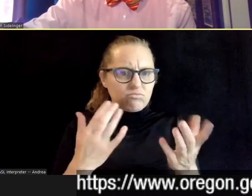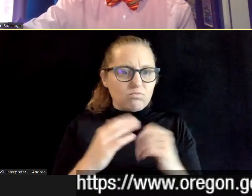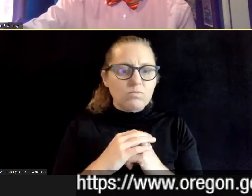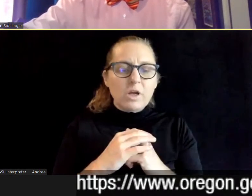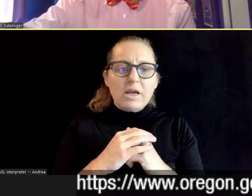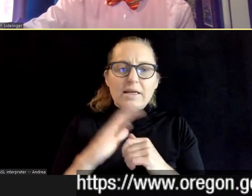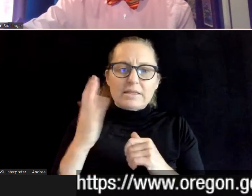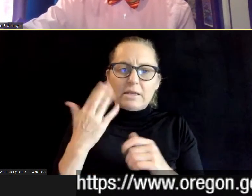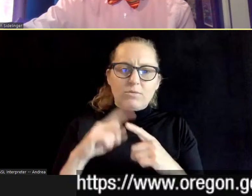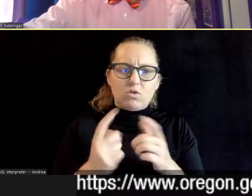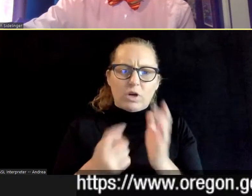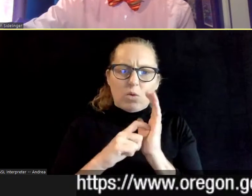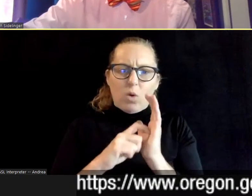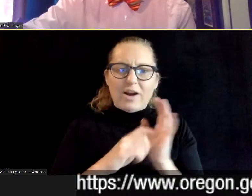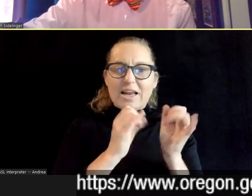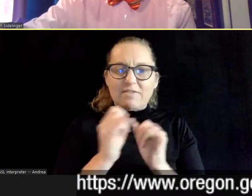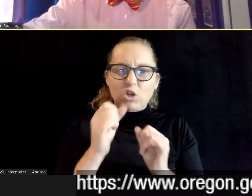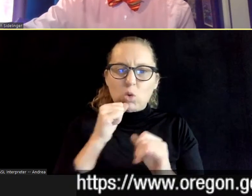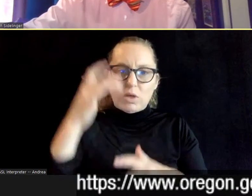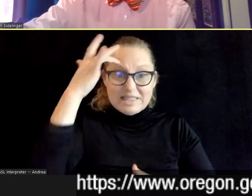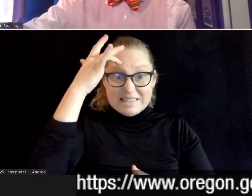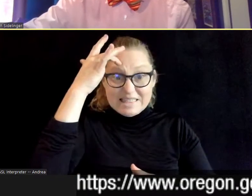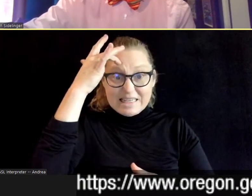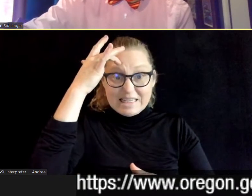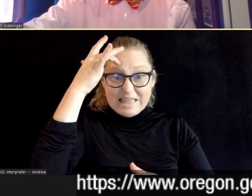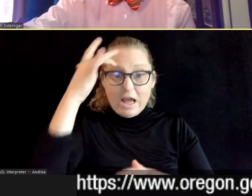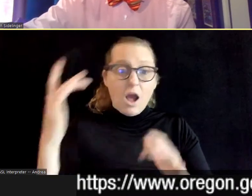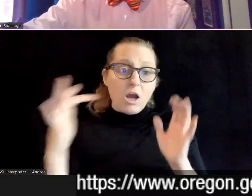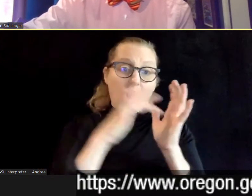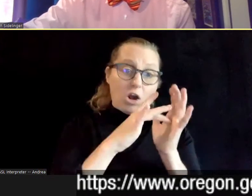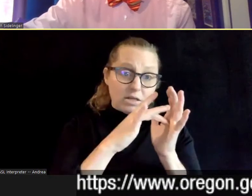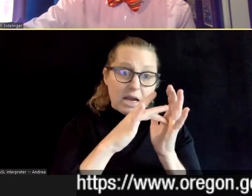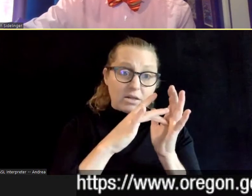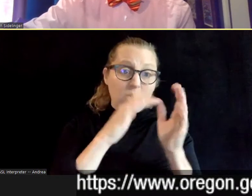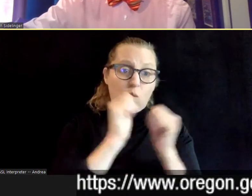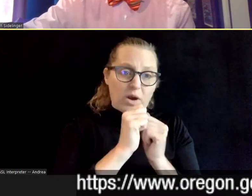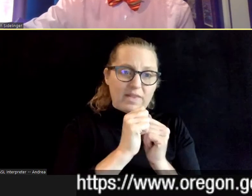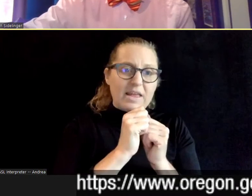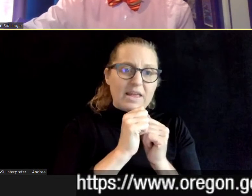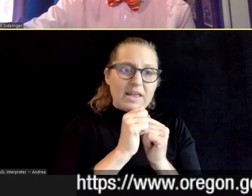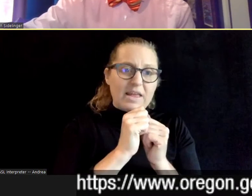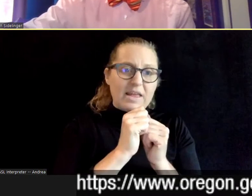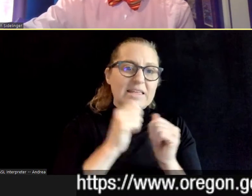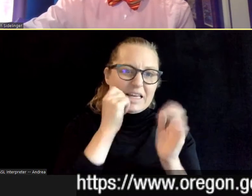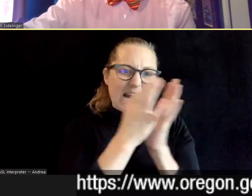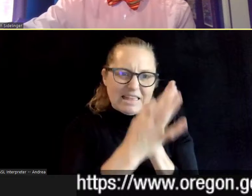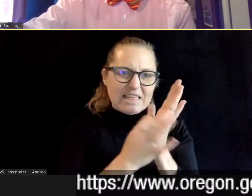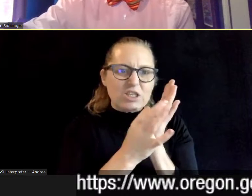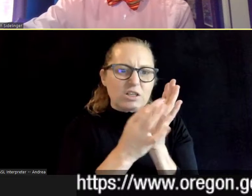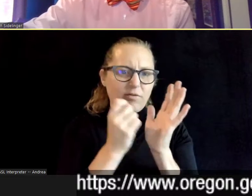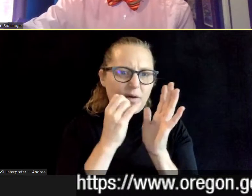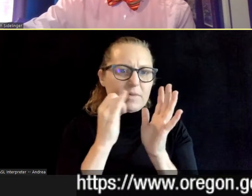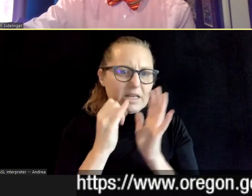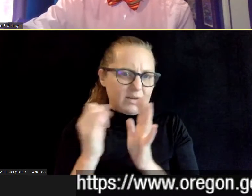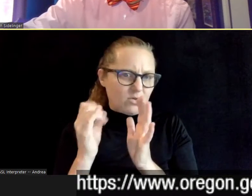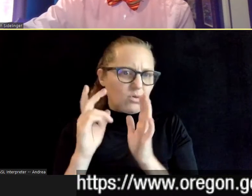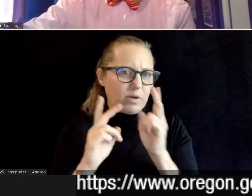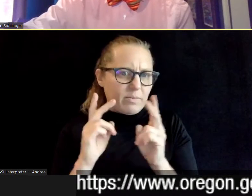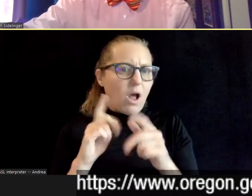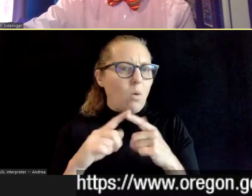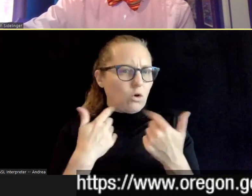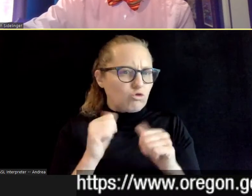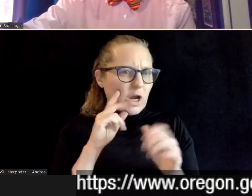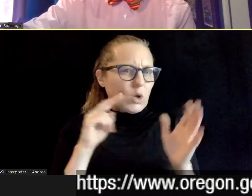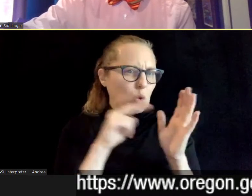to require individuals who are sick contact with skin and lesions from those individuals. But we'll certainly try and look to